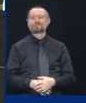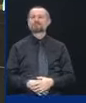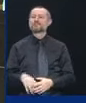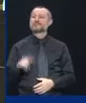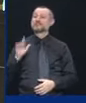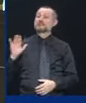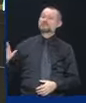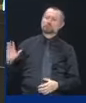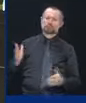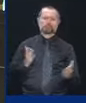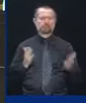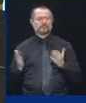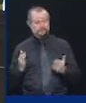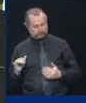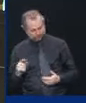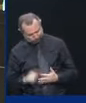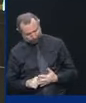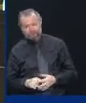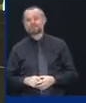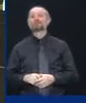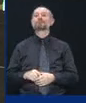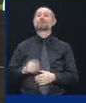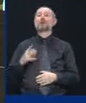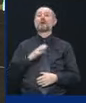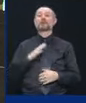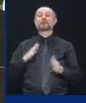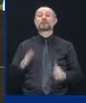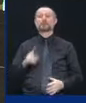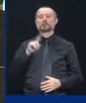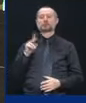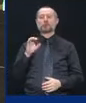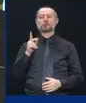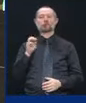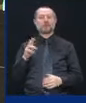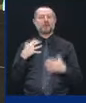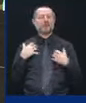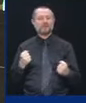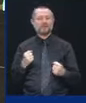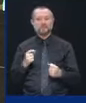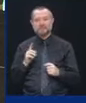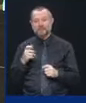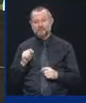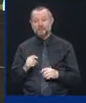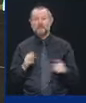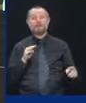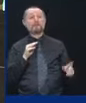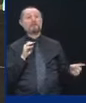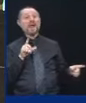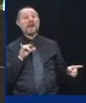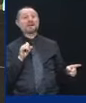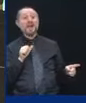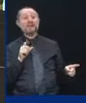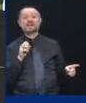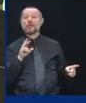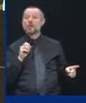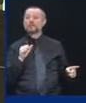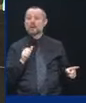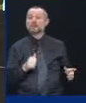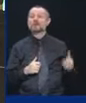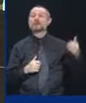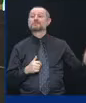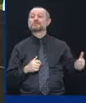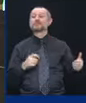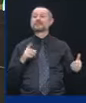public service. Commissioner Howard Zucker to my right, to my left, Melissa DeRosa, to her left, Kelly Cummings, Director of